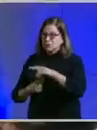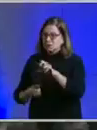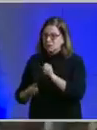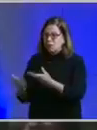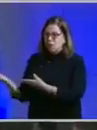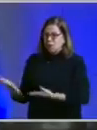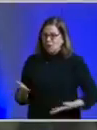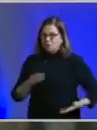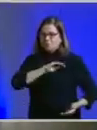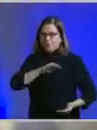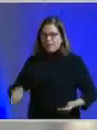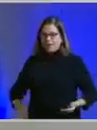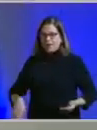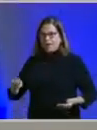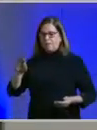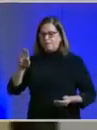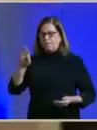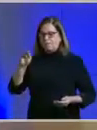Muriel Bowser.